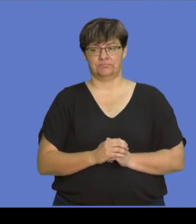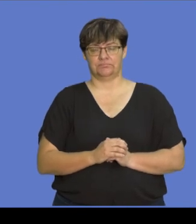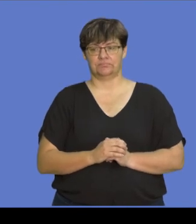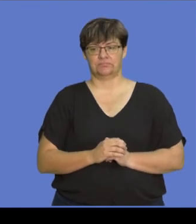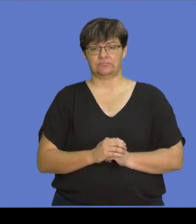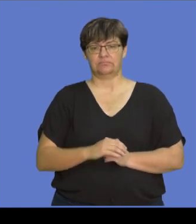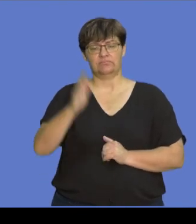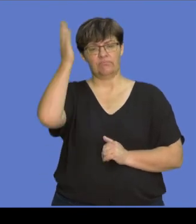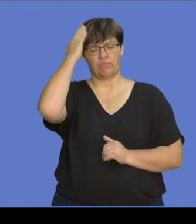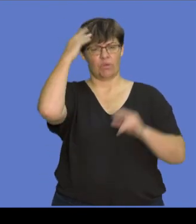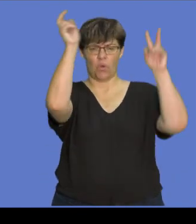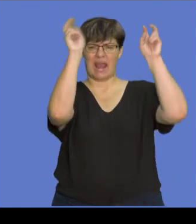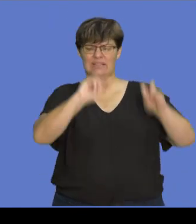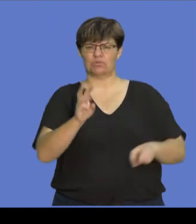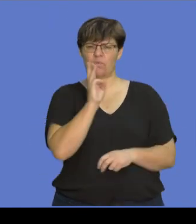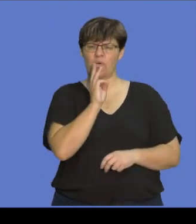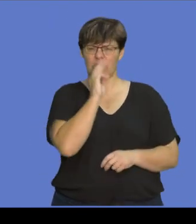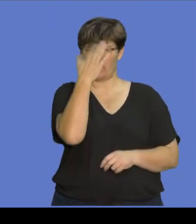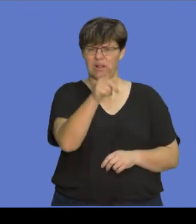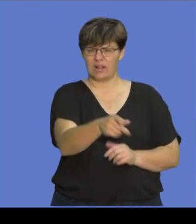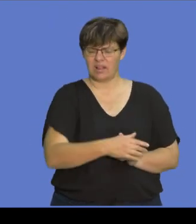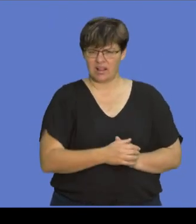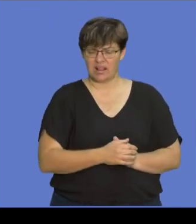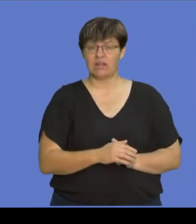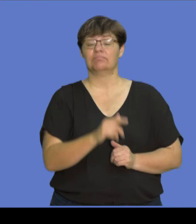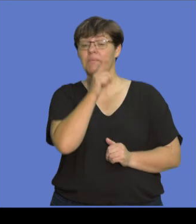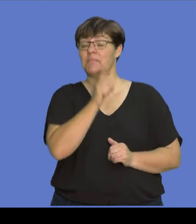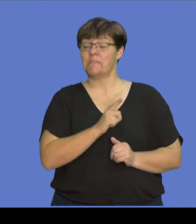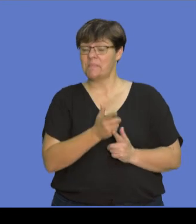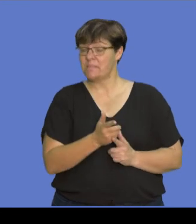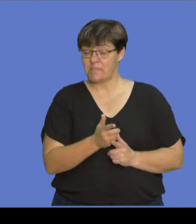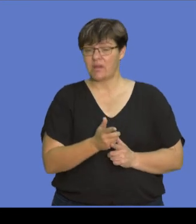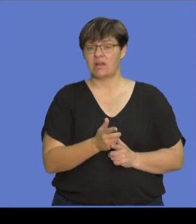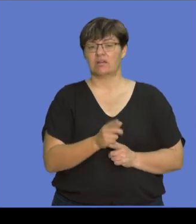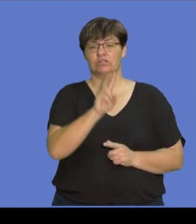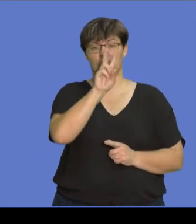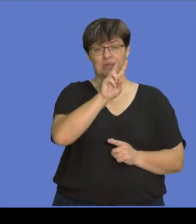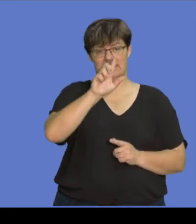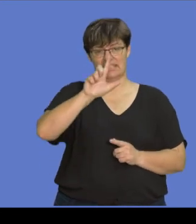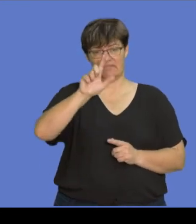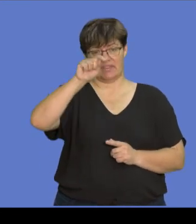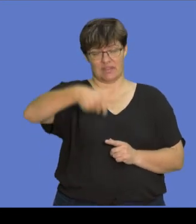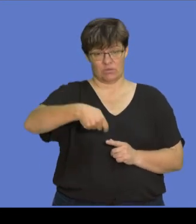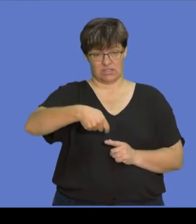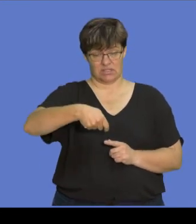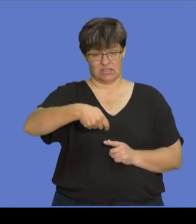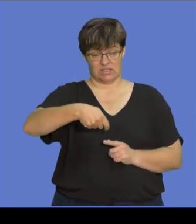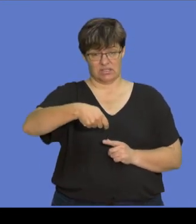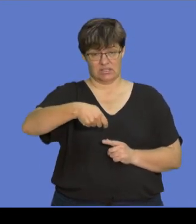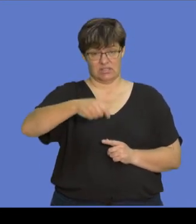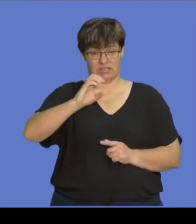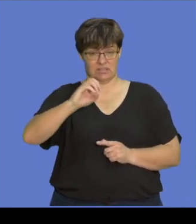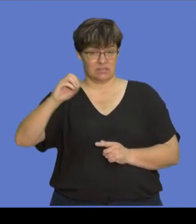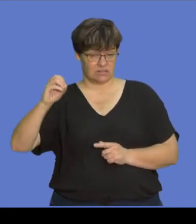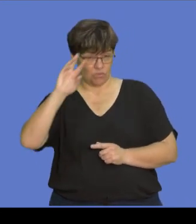know about electricity and water? We were told that you paid a total of 27,000 Rand. Do you